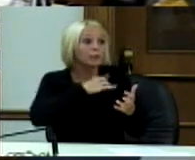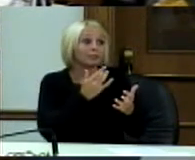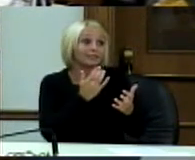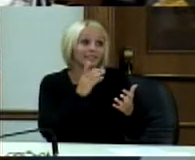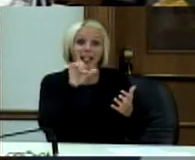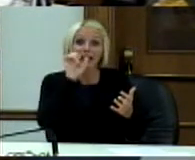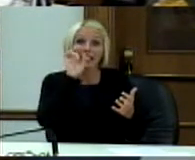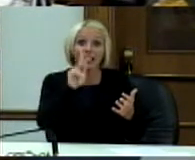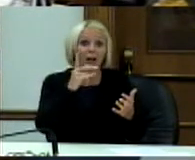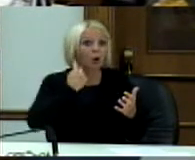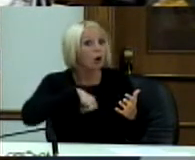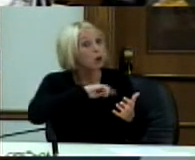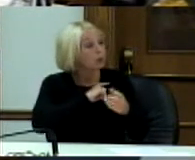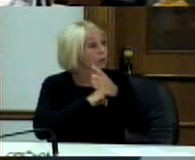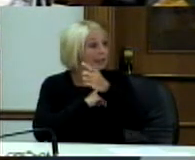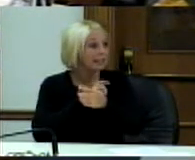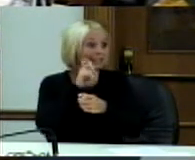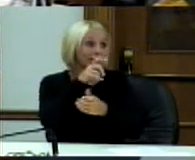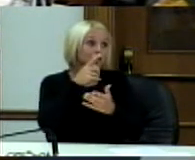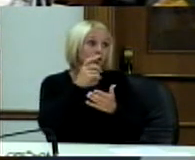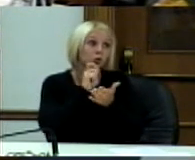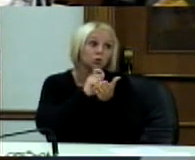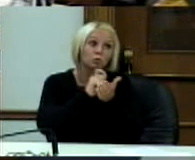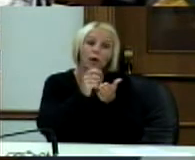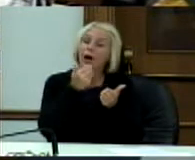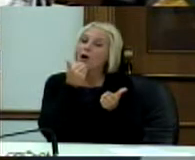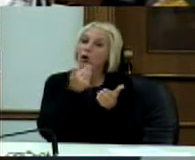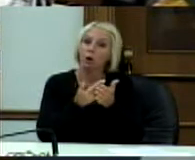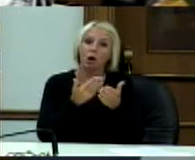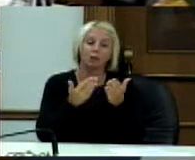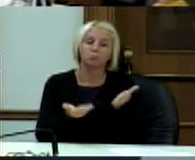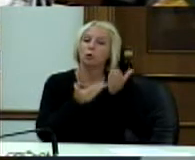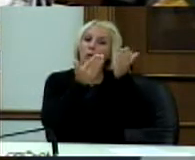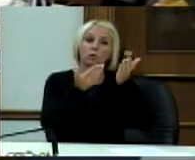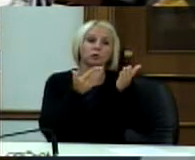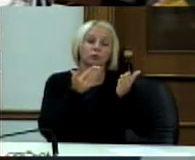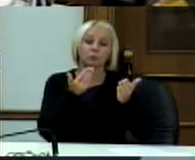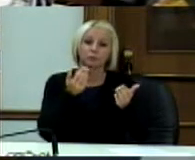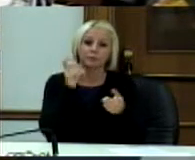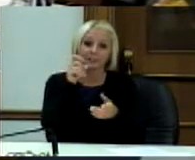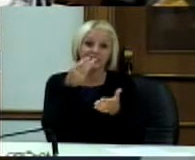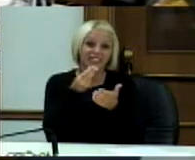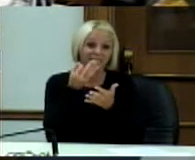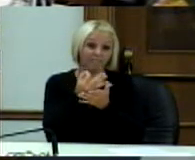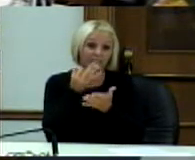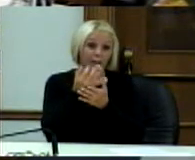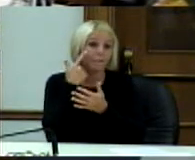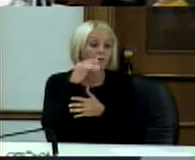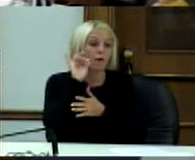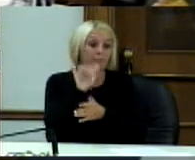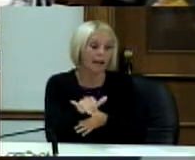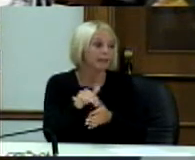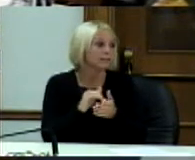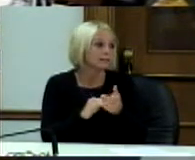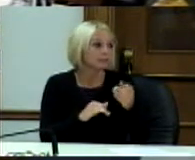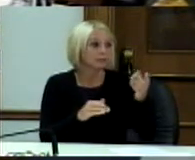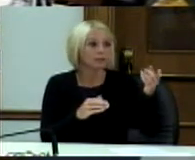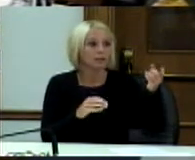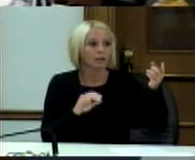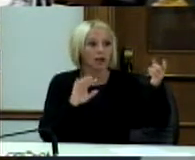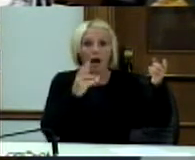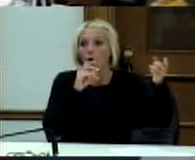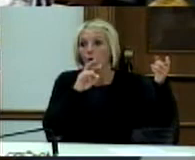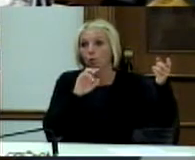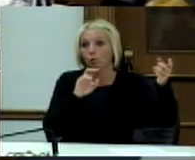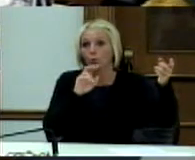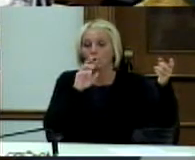luck. We need to write a good proposal and get some funding for that. Good luck.